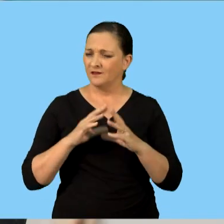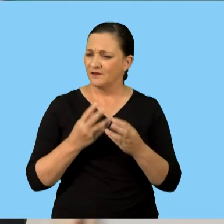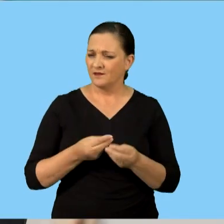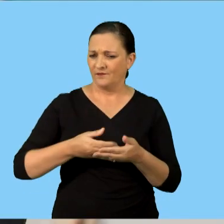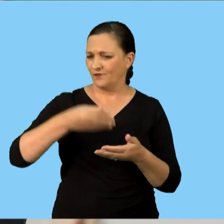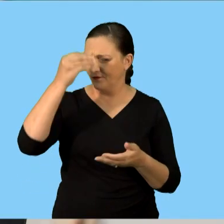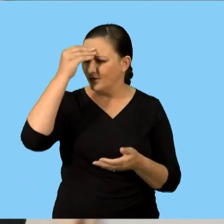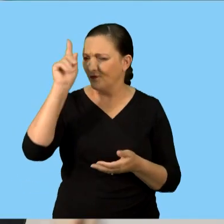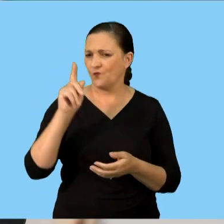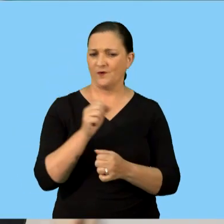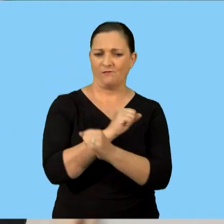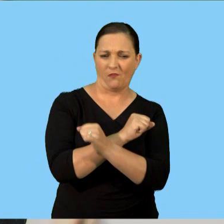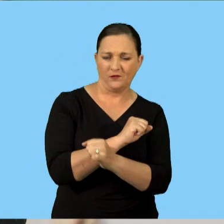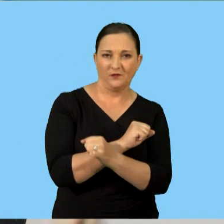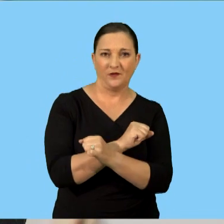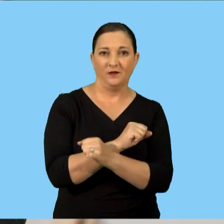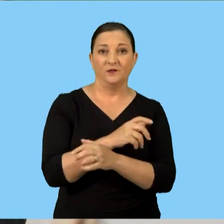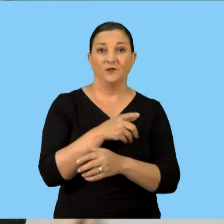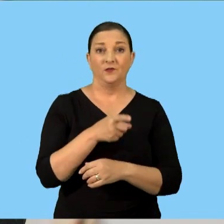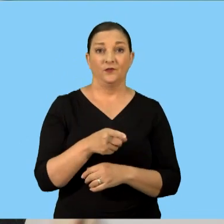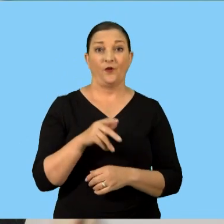learned about multiplying monomials